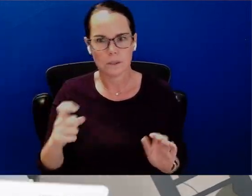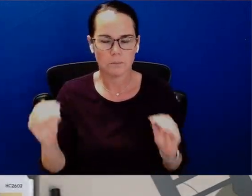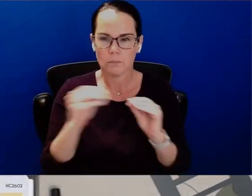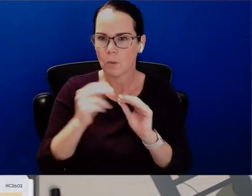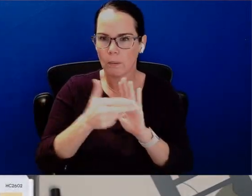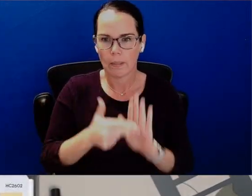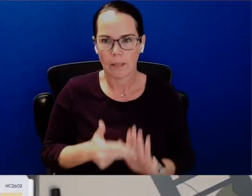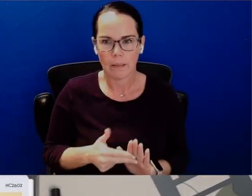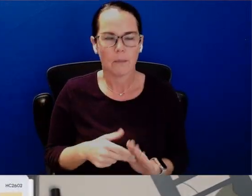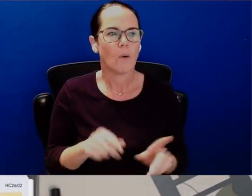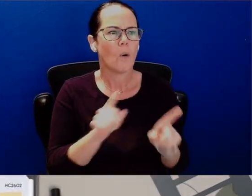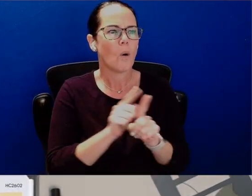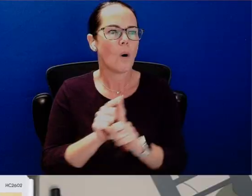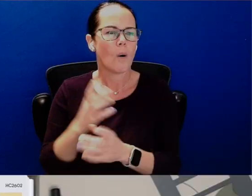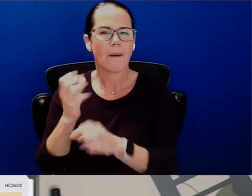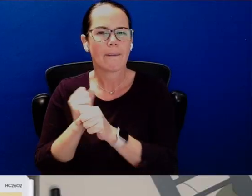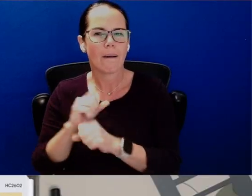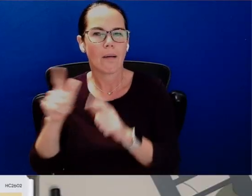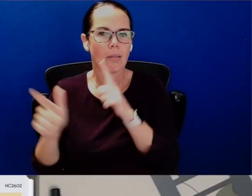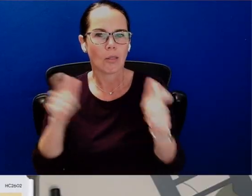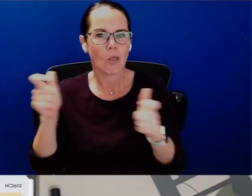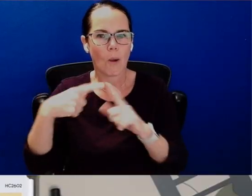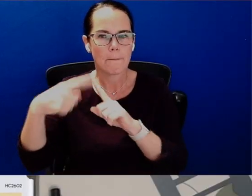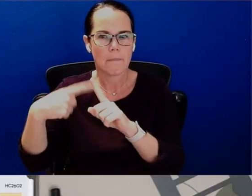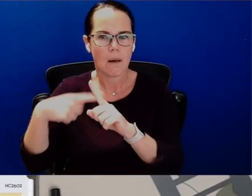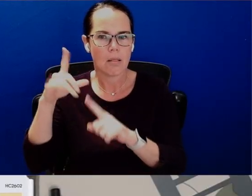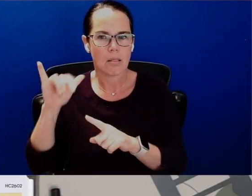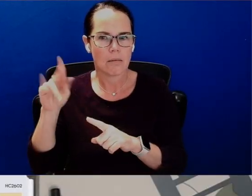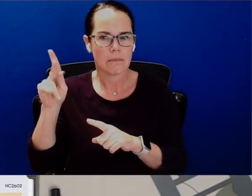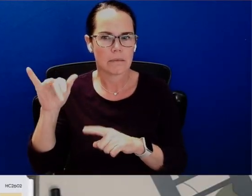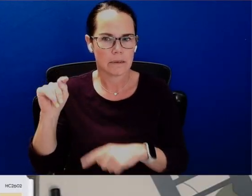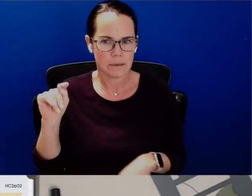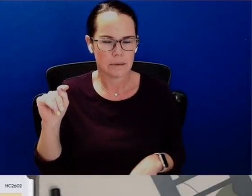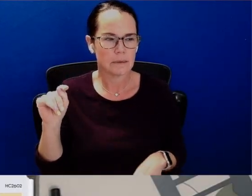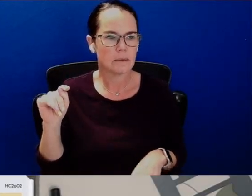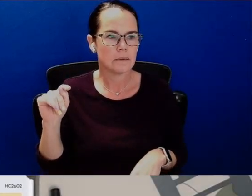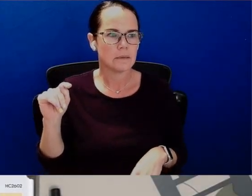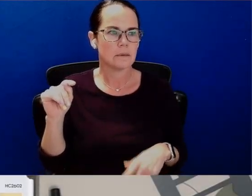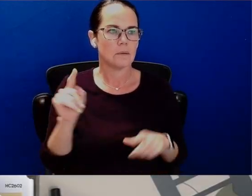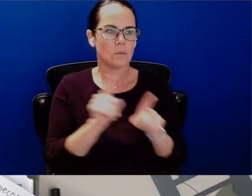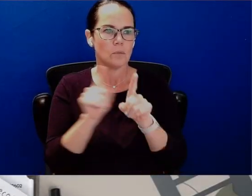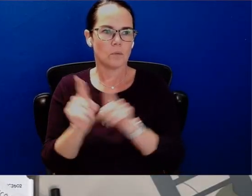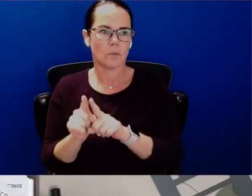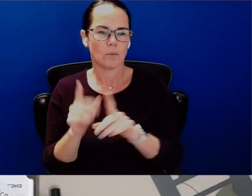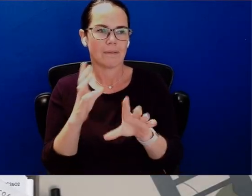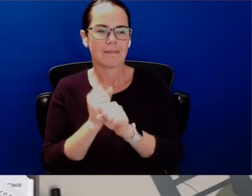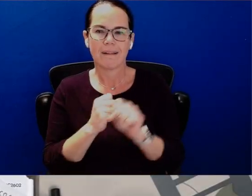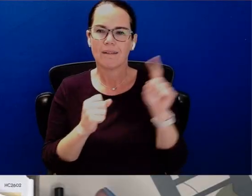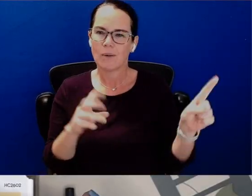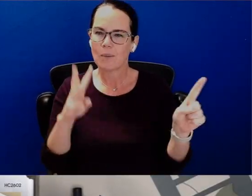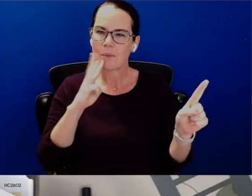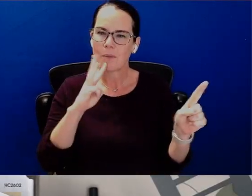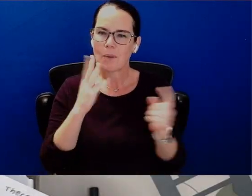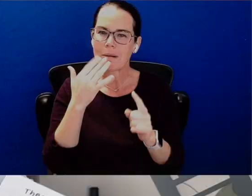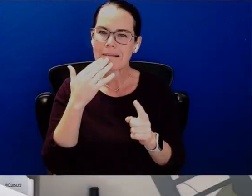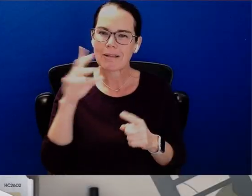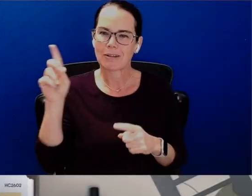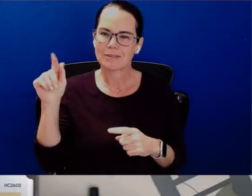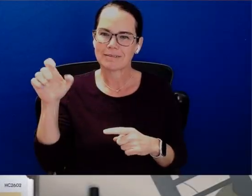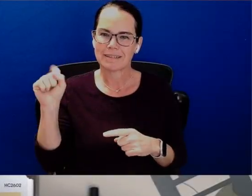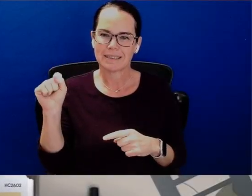I also got the journaling, the large monthly. And then I also got the watercolor